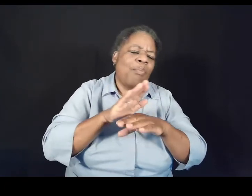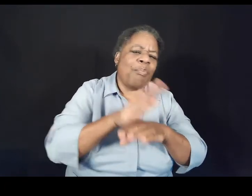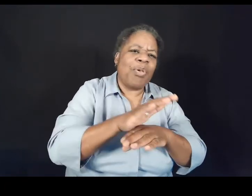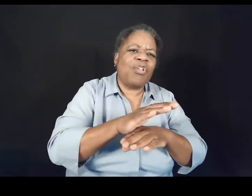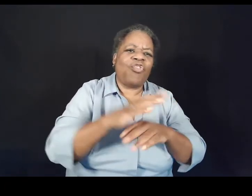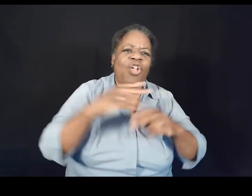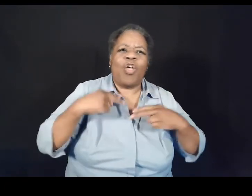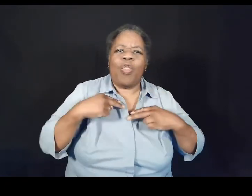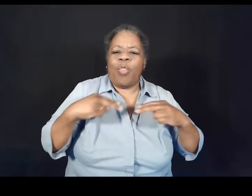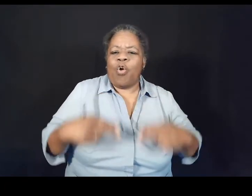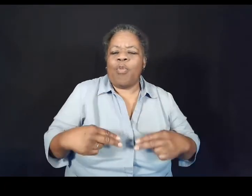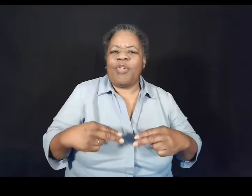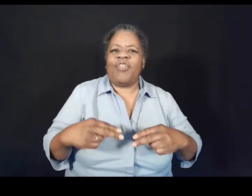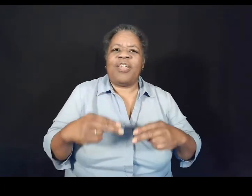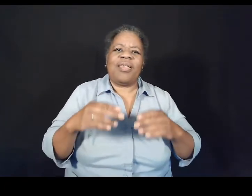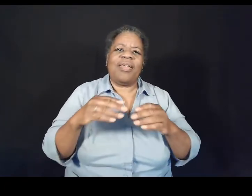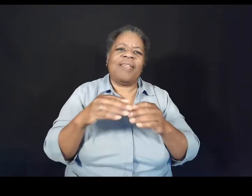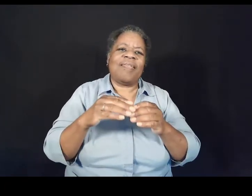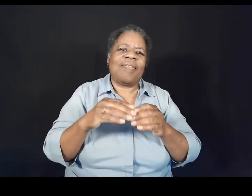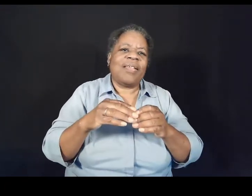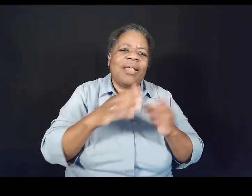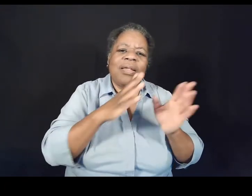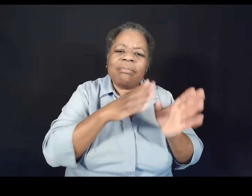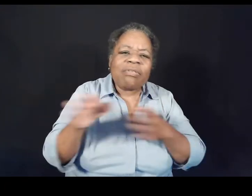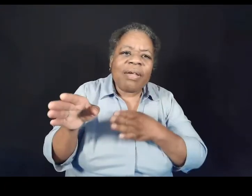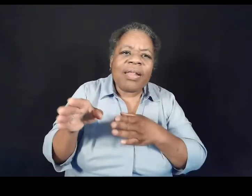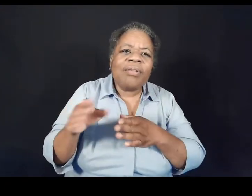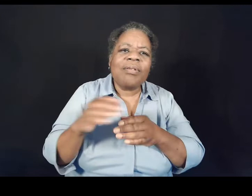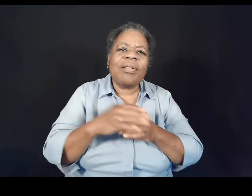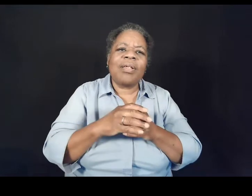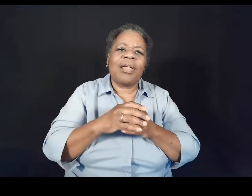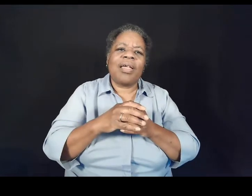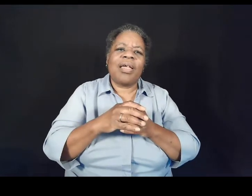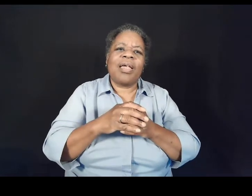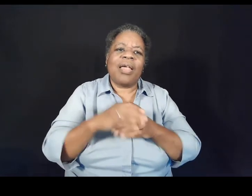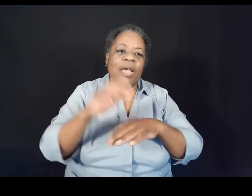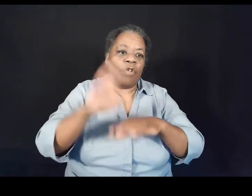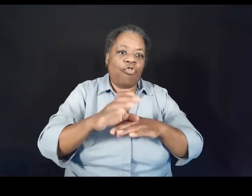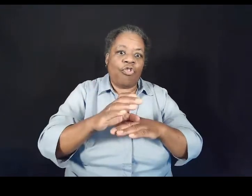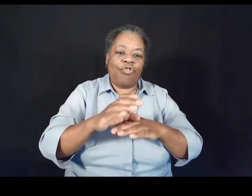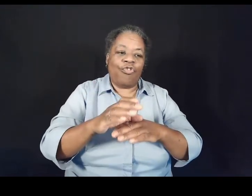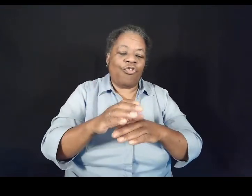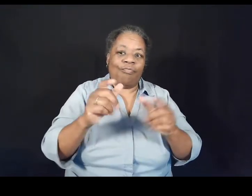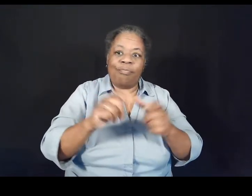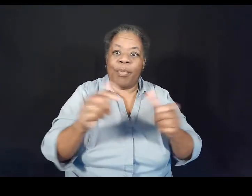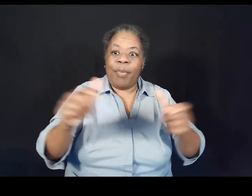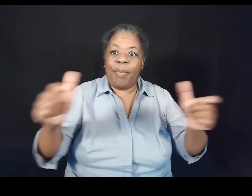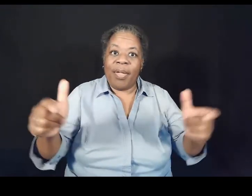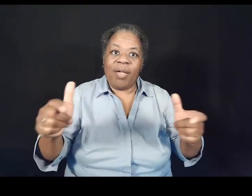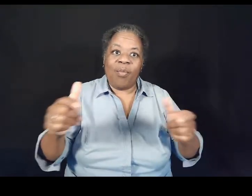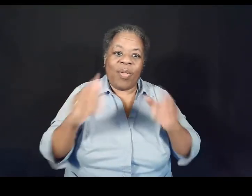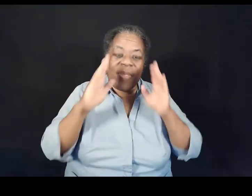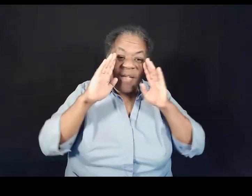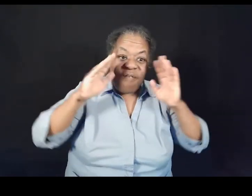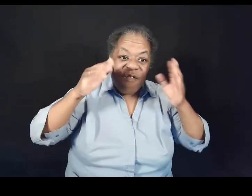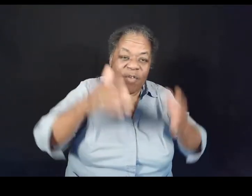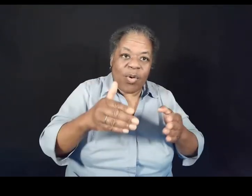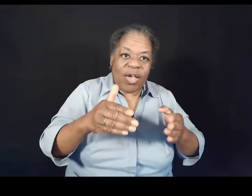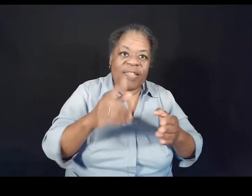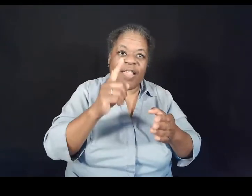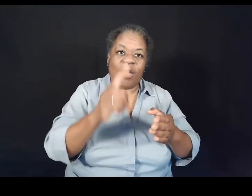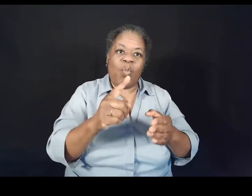grow faster when they focus on one cultural or generational demographic. And from a